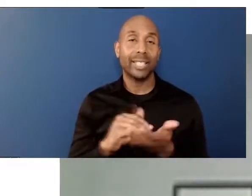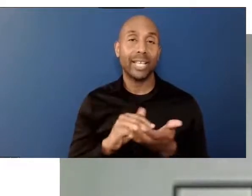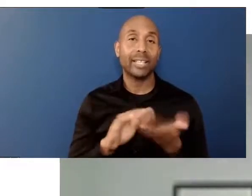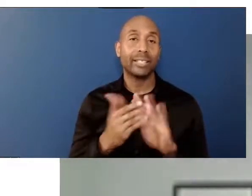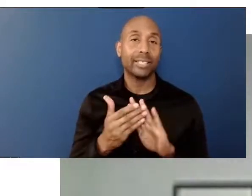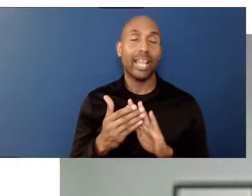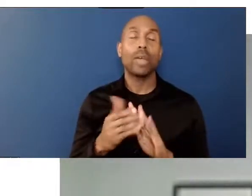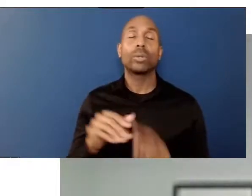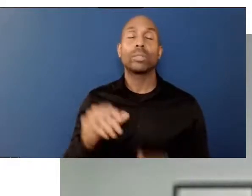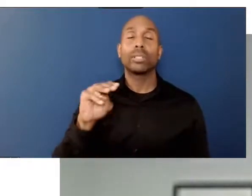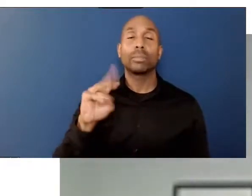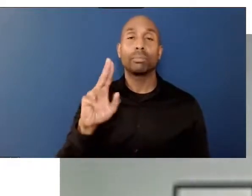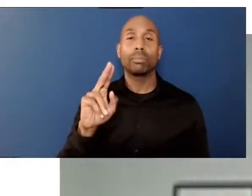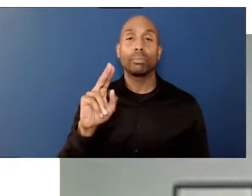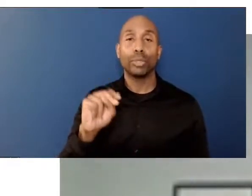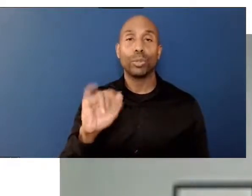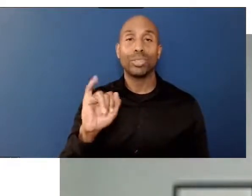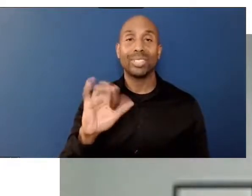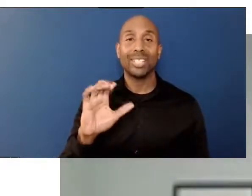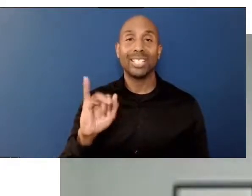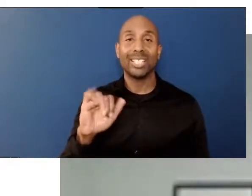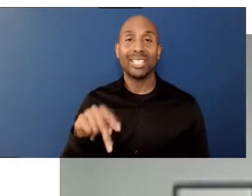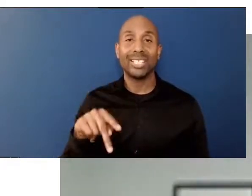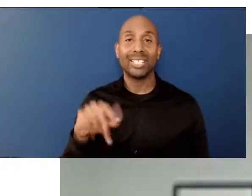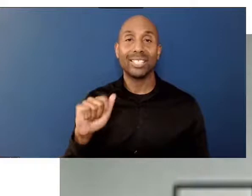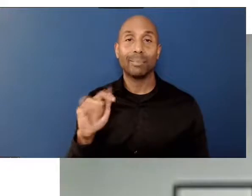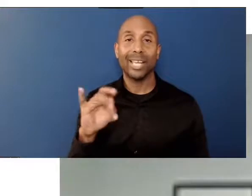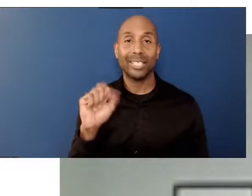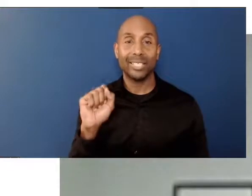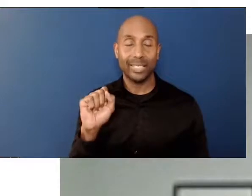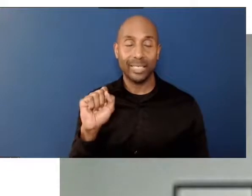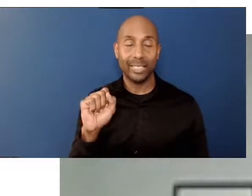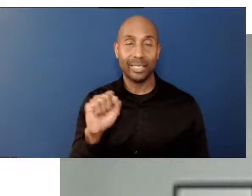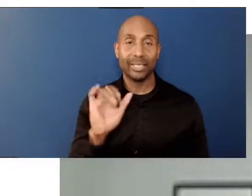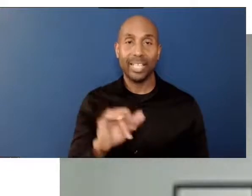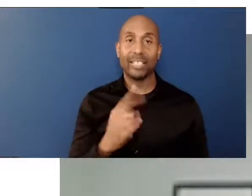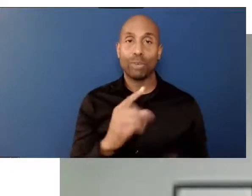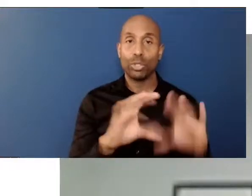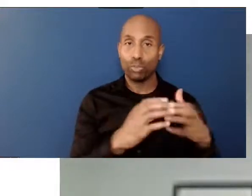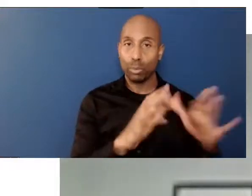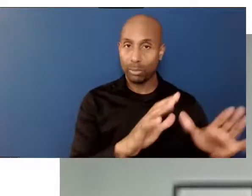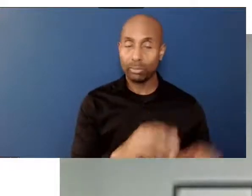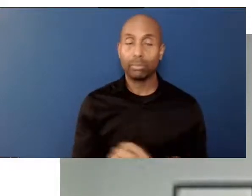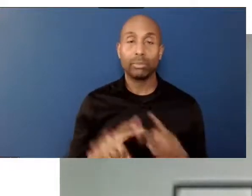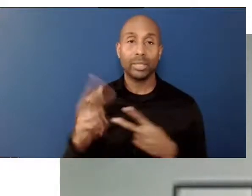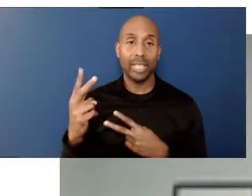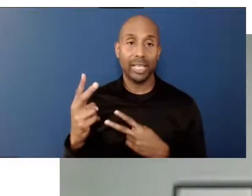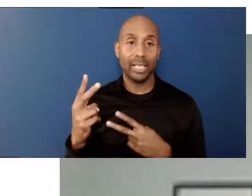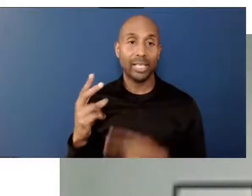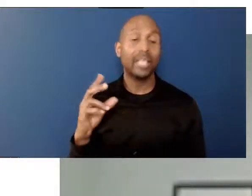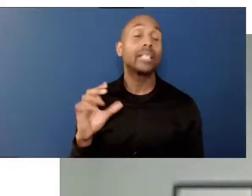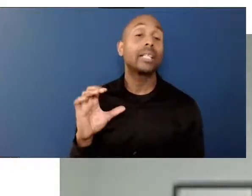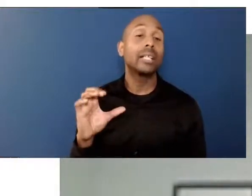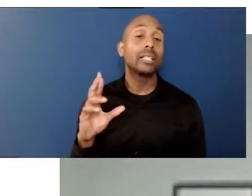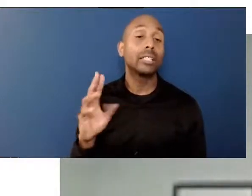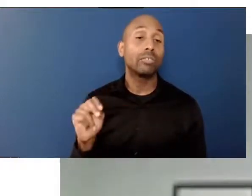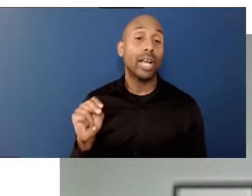will be prescribed as of April 1st, 2022 is the Crown Corporations, Nova Scotia